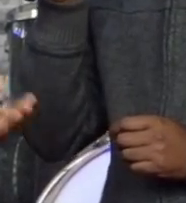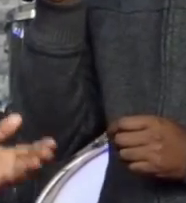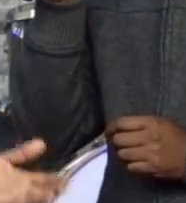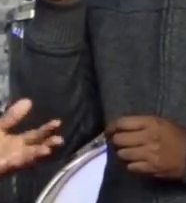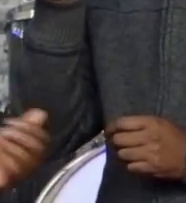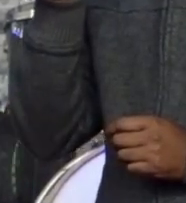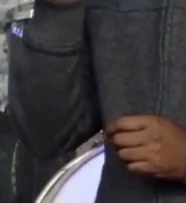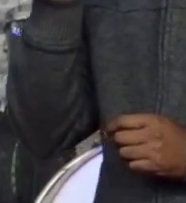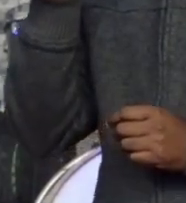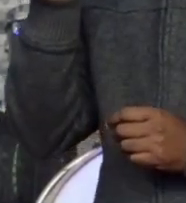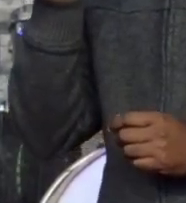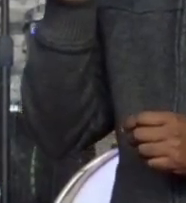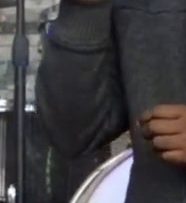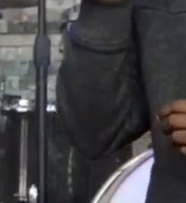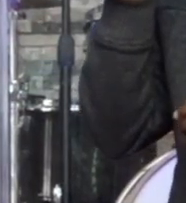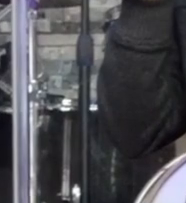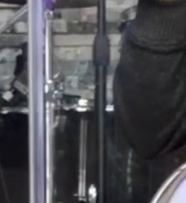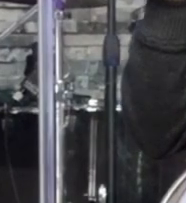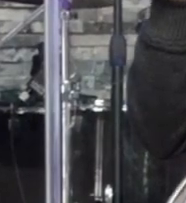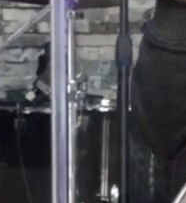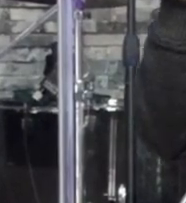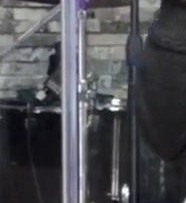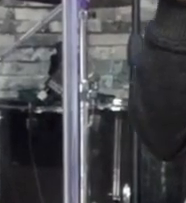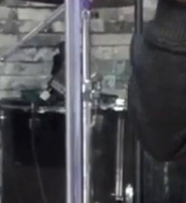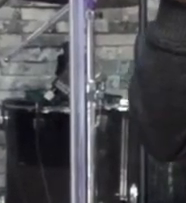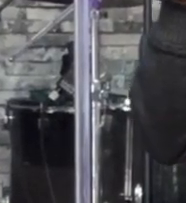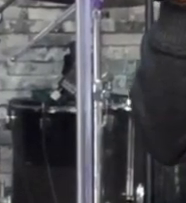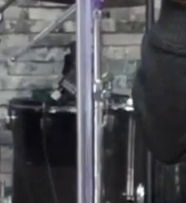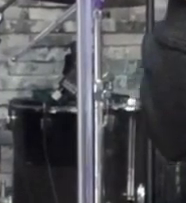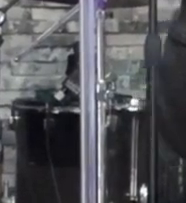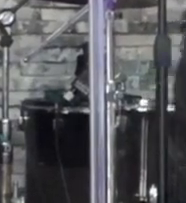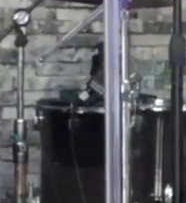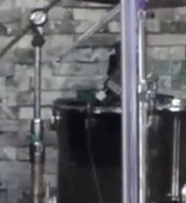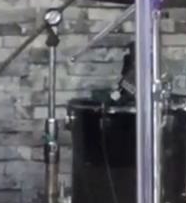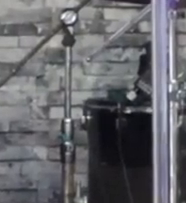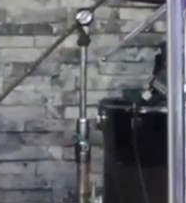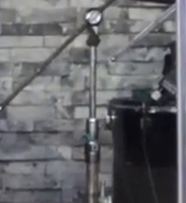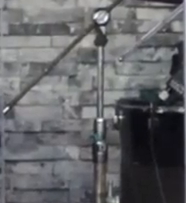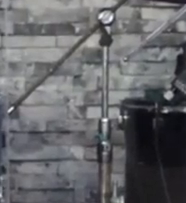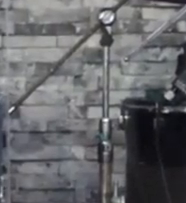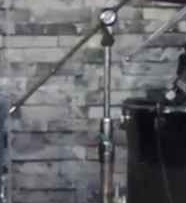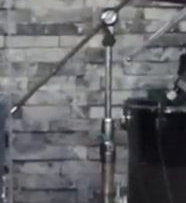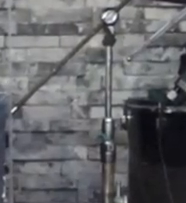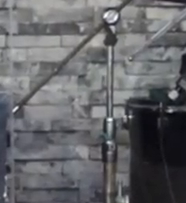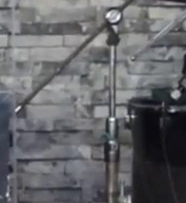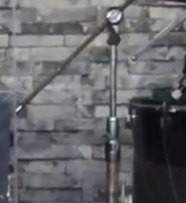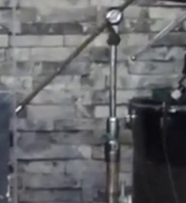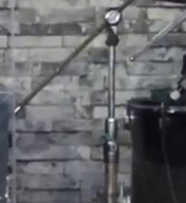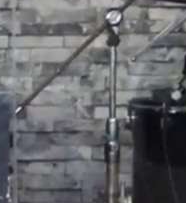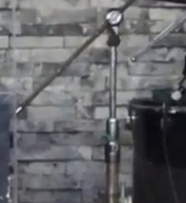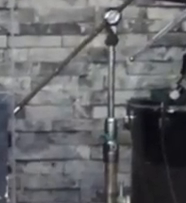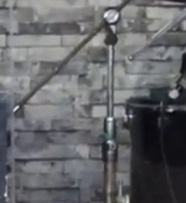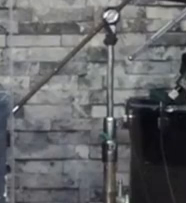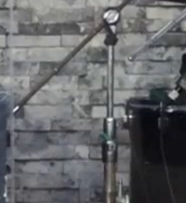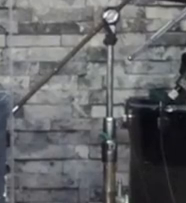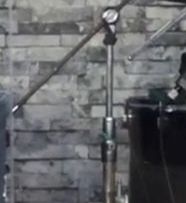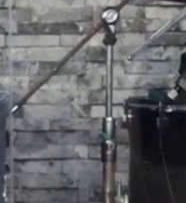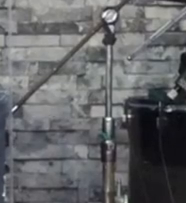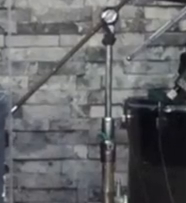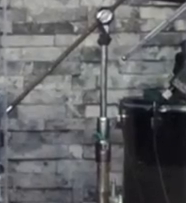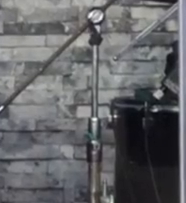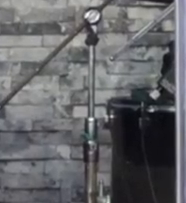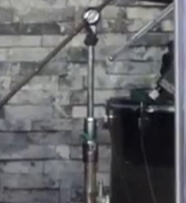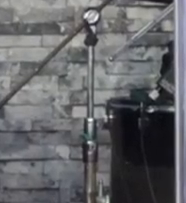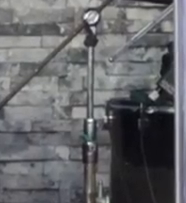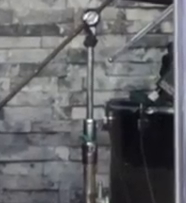a bridge builder for me. Najua kwamba Mungu pia ataniwezesha nipate mjenzi wa daraja niunganishe. And that came to be. Na hilo likatimia. But